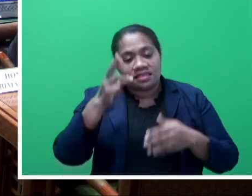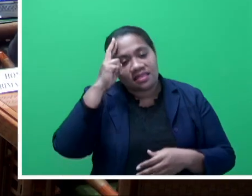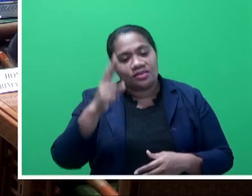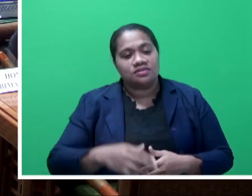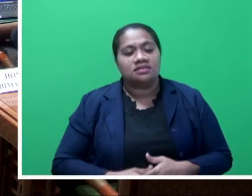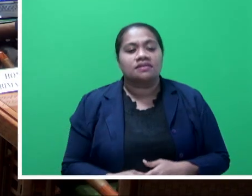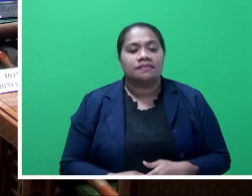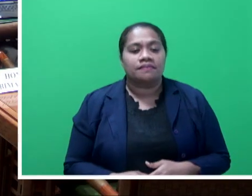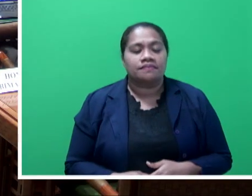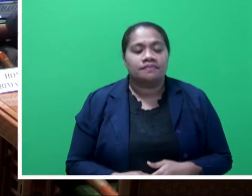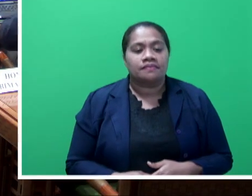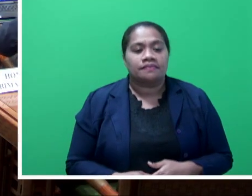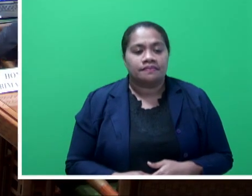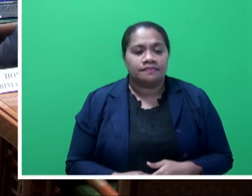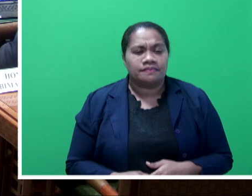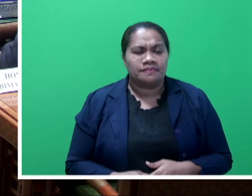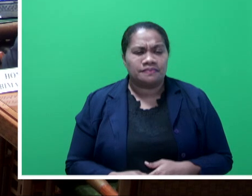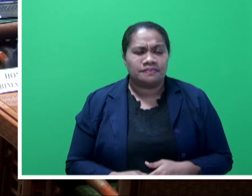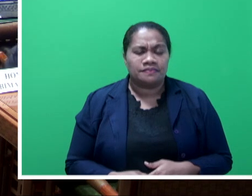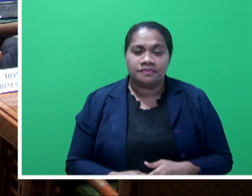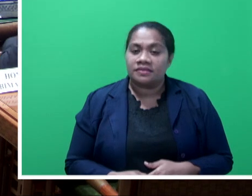I thank the